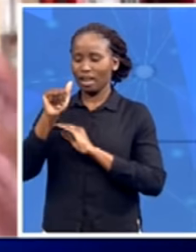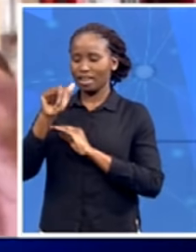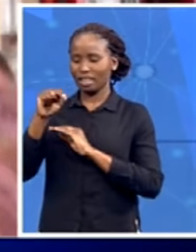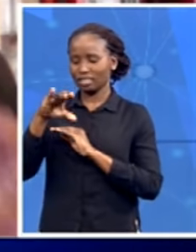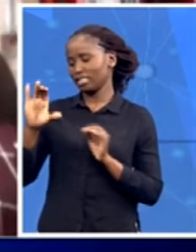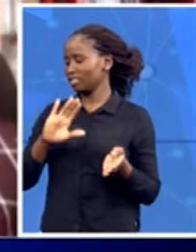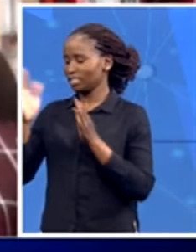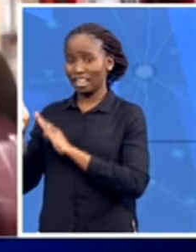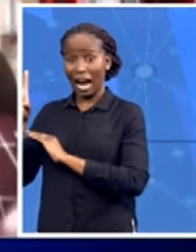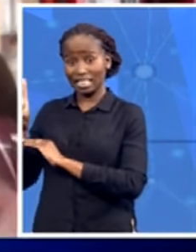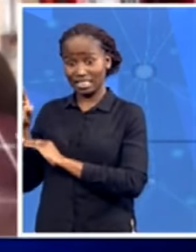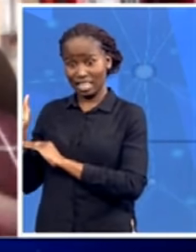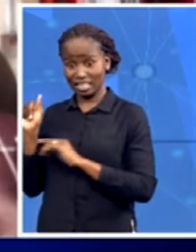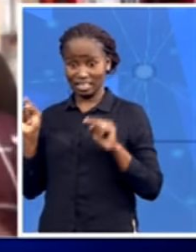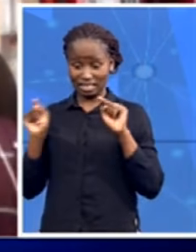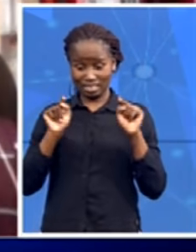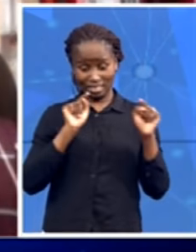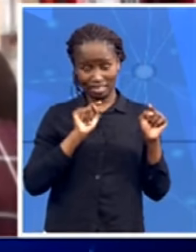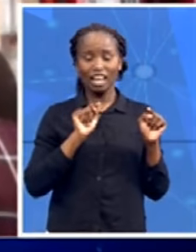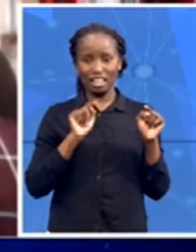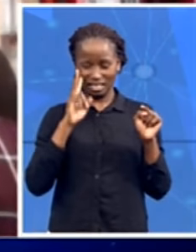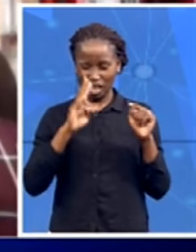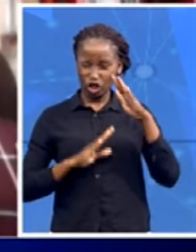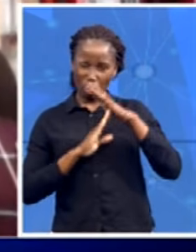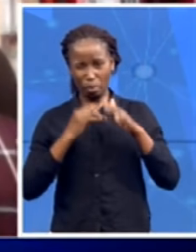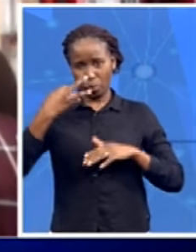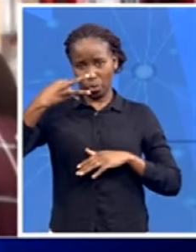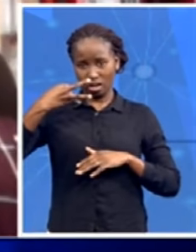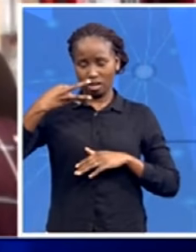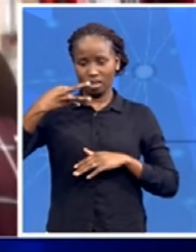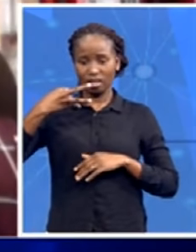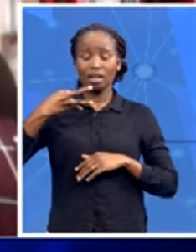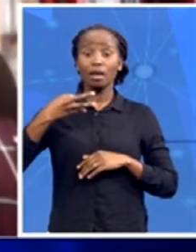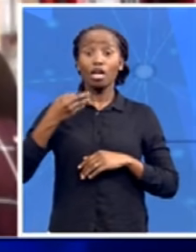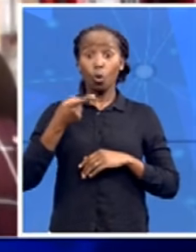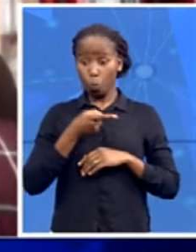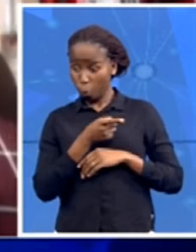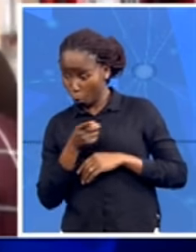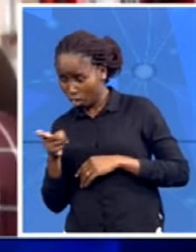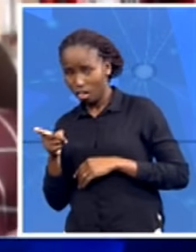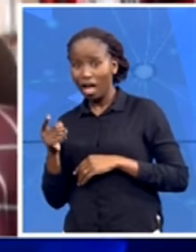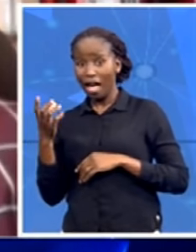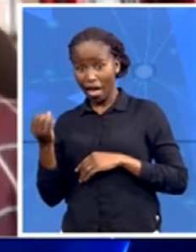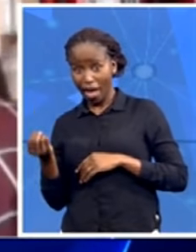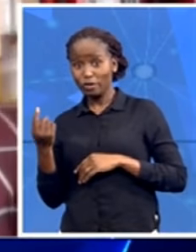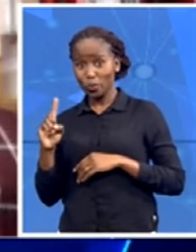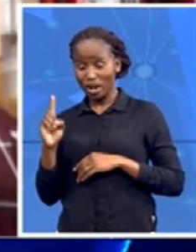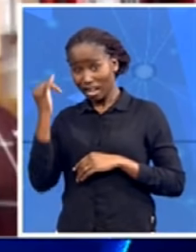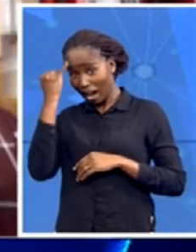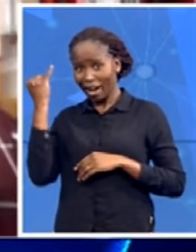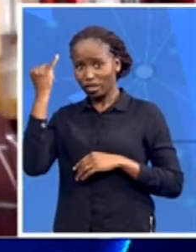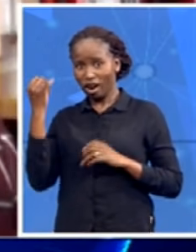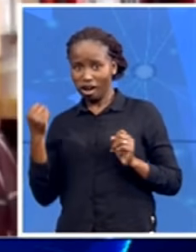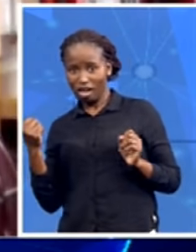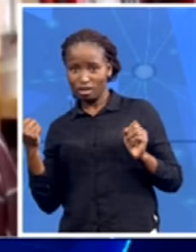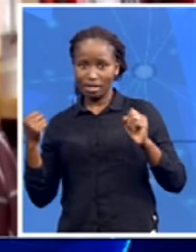three political parties, there are ideological clashes there. The president, as you pointed out